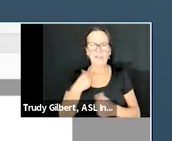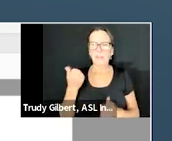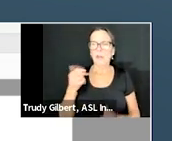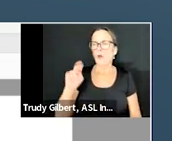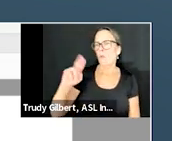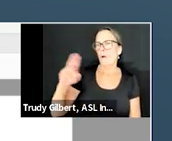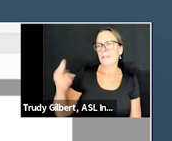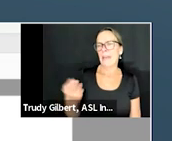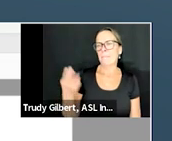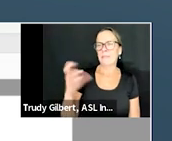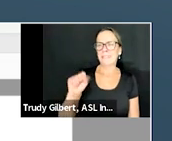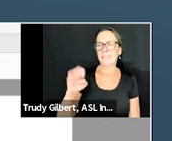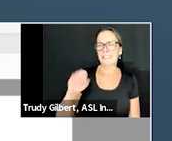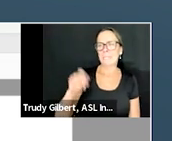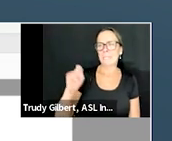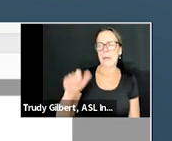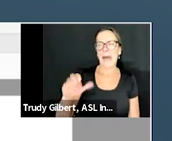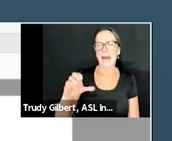northamptoncpac@gmail.com.